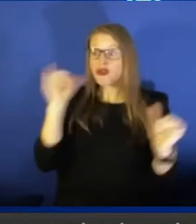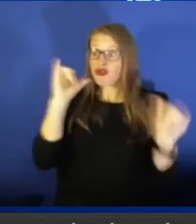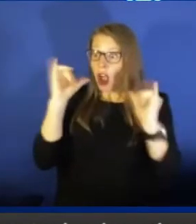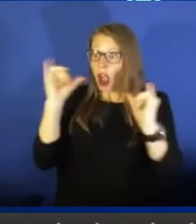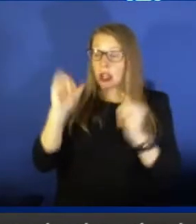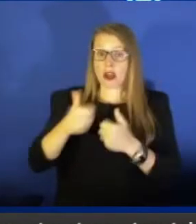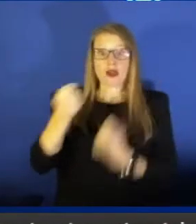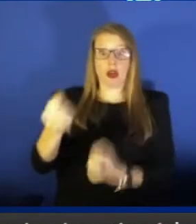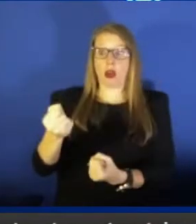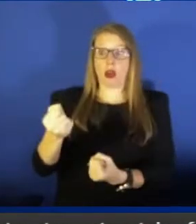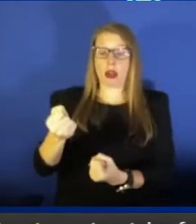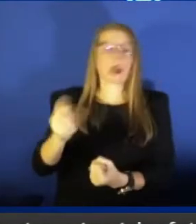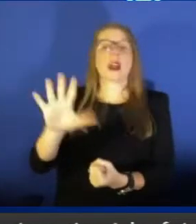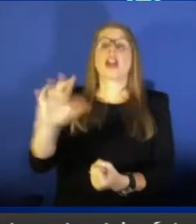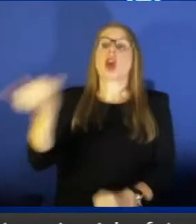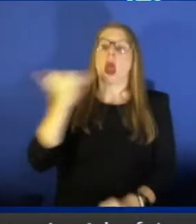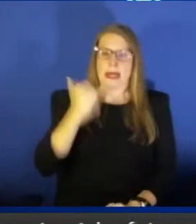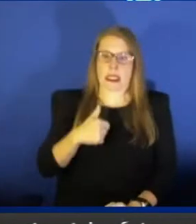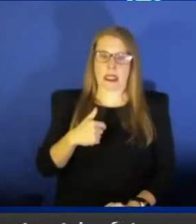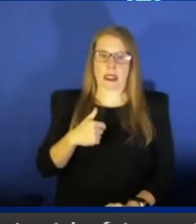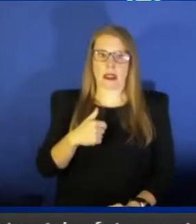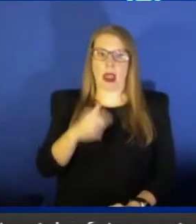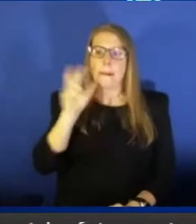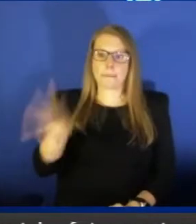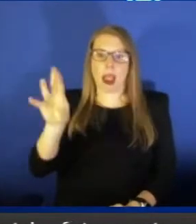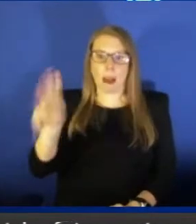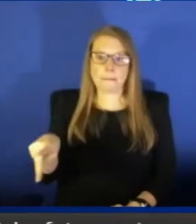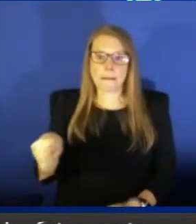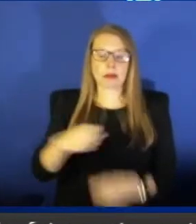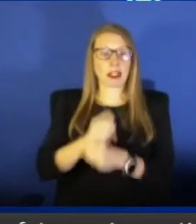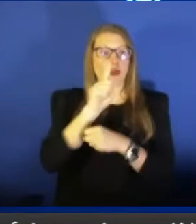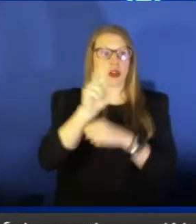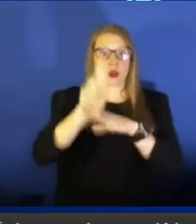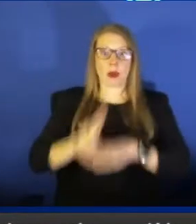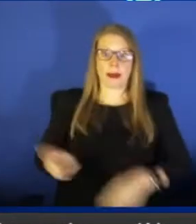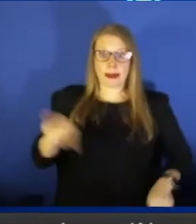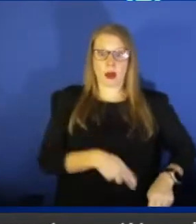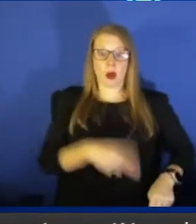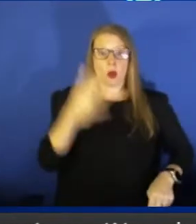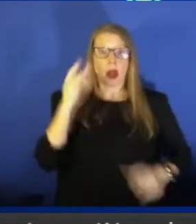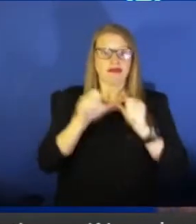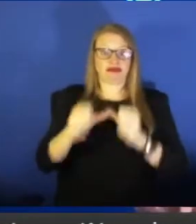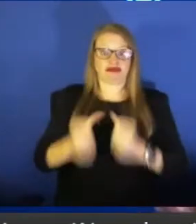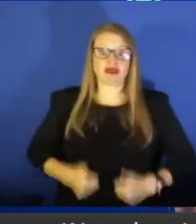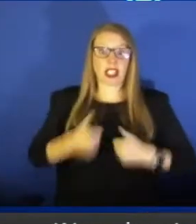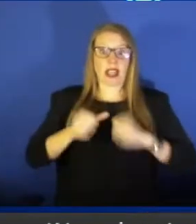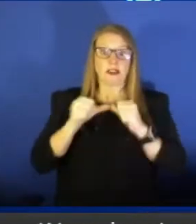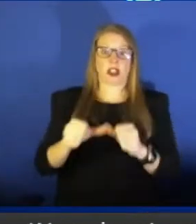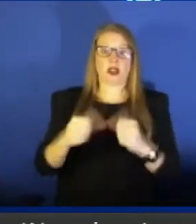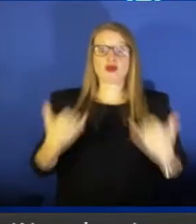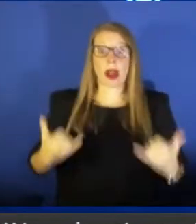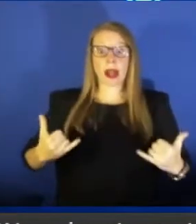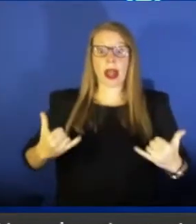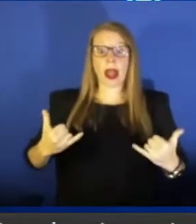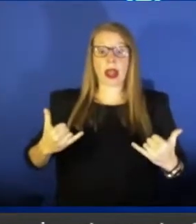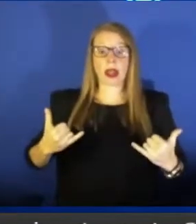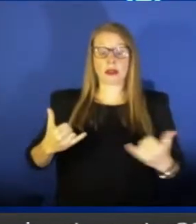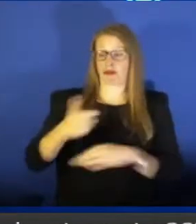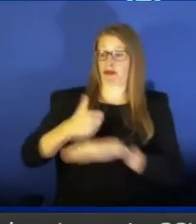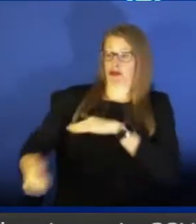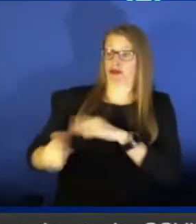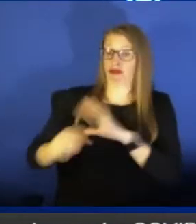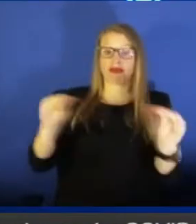the numbers compared to what Sergeant Blackwell is seeing, for example, out in the field every day. So I can say in 2020, for example,